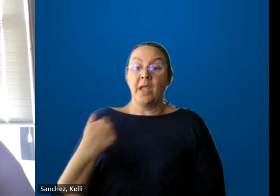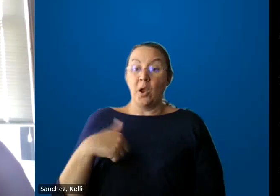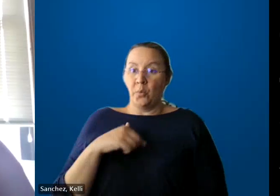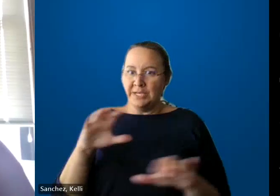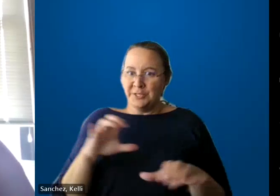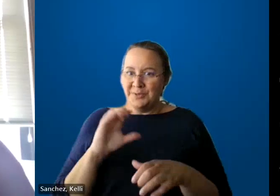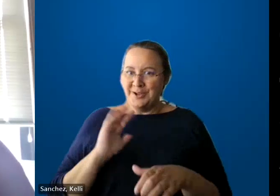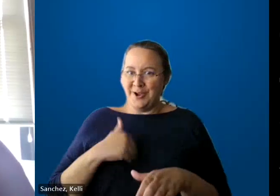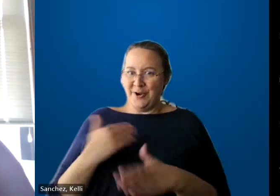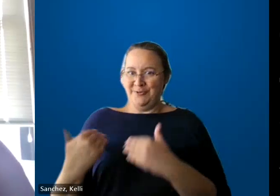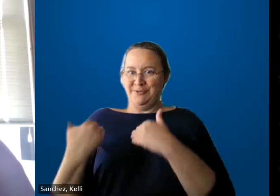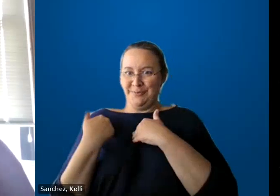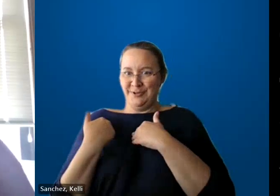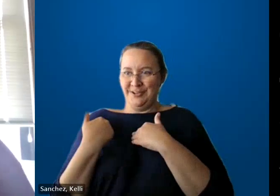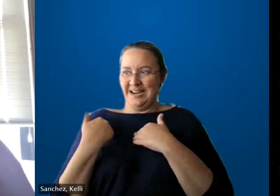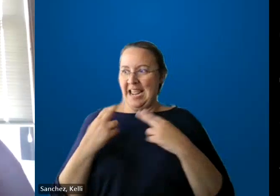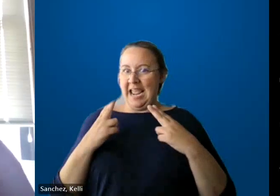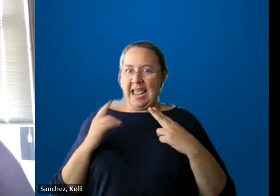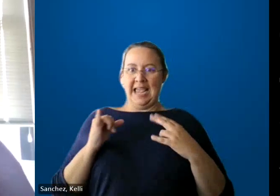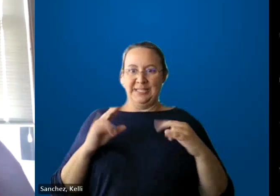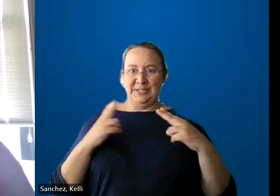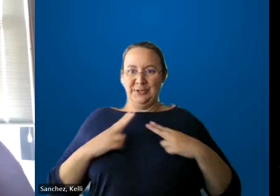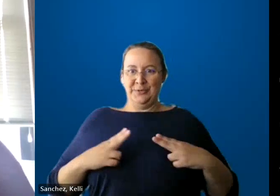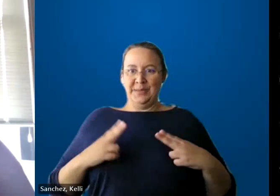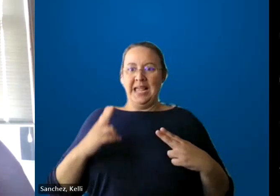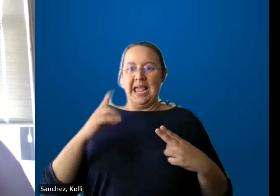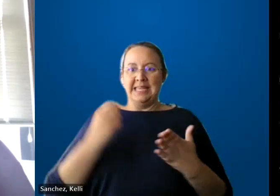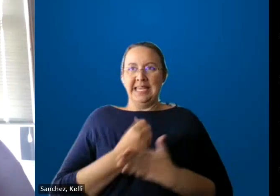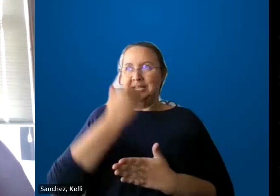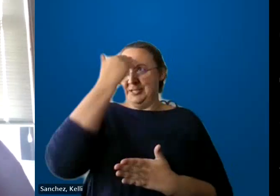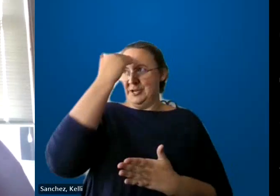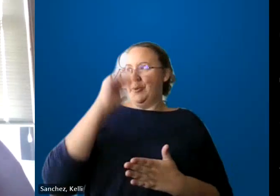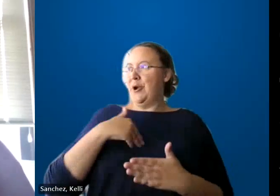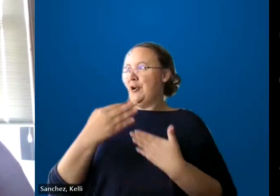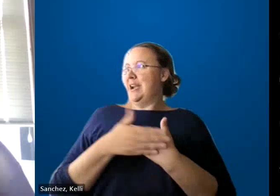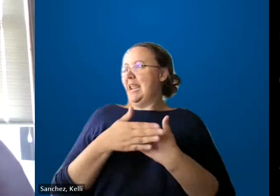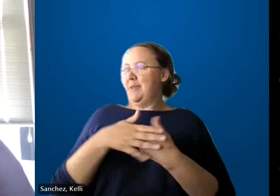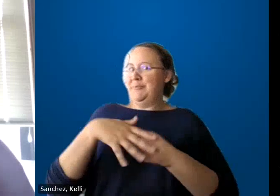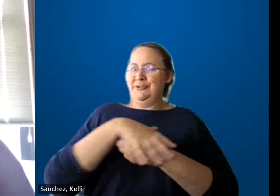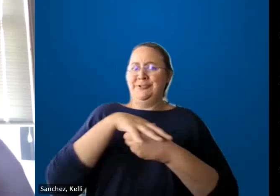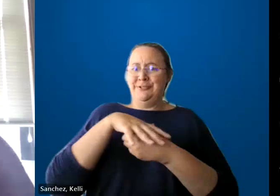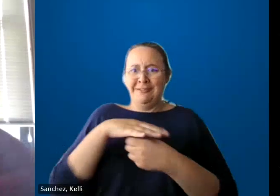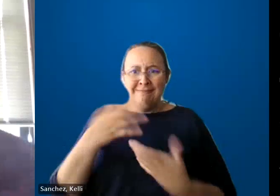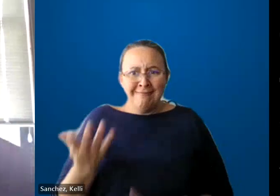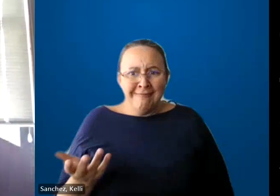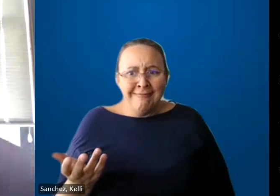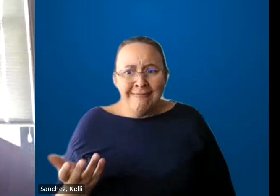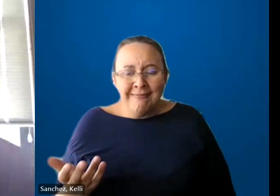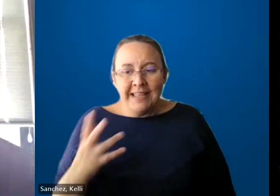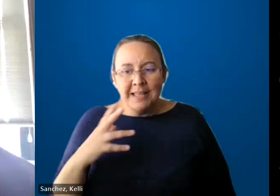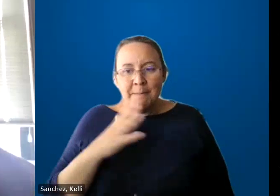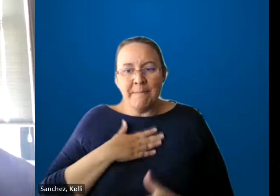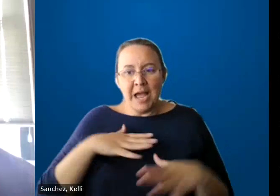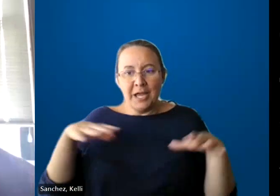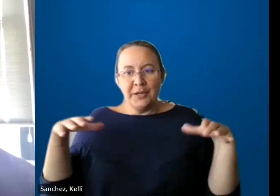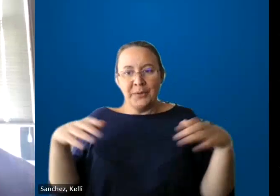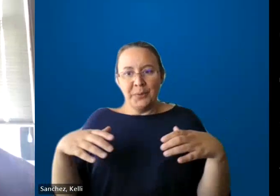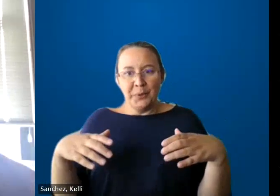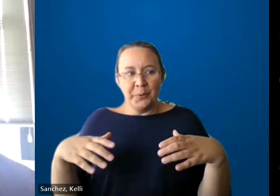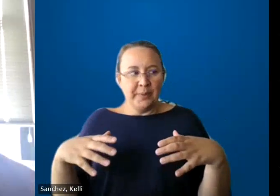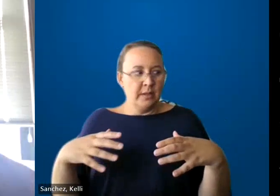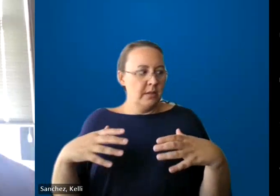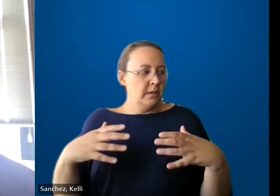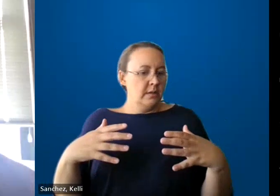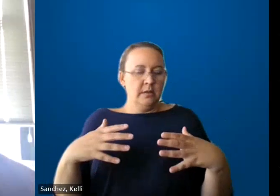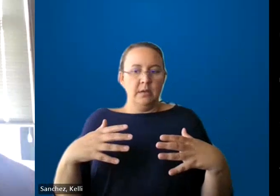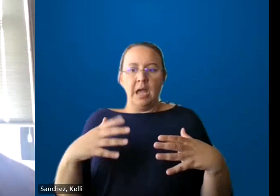diligence as human beings and getting to know our neighbors? Like, I know in my group of individuals that surround me, I can tell when things